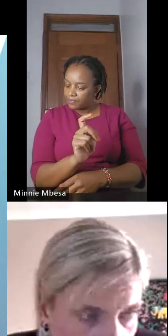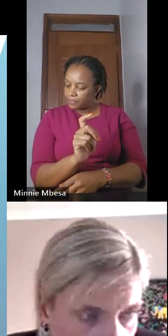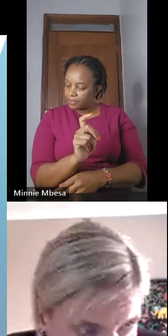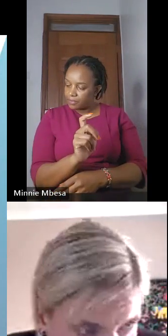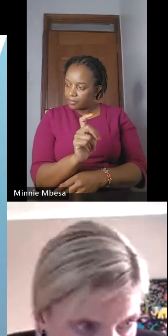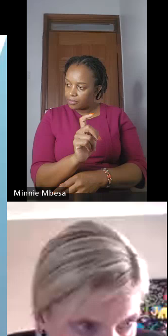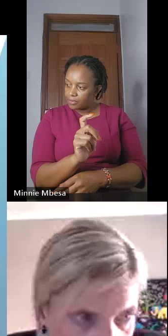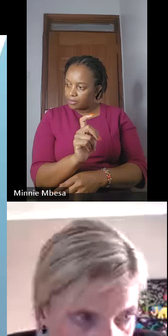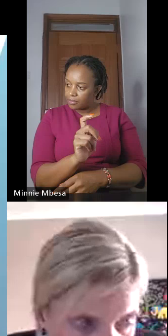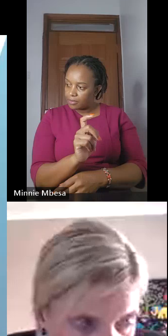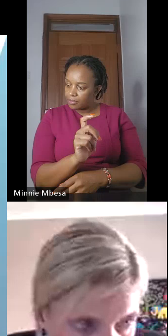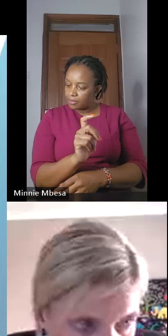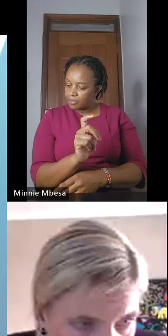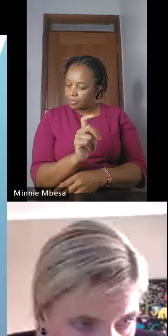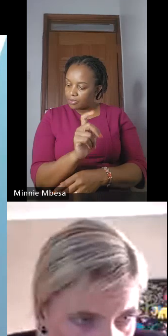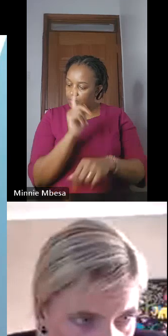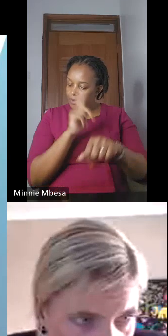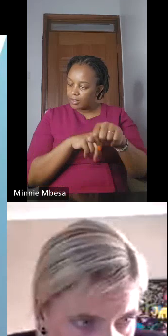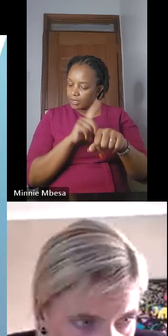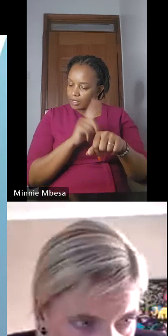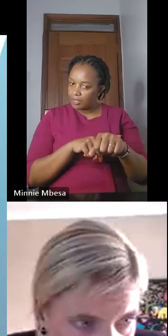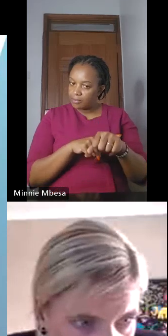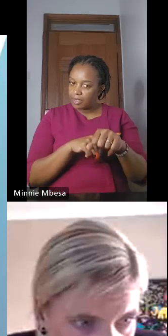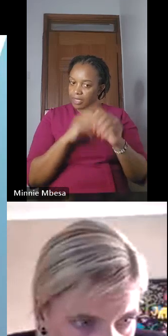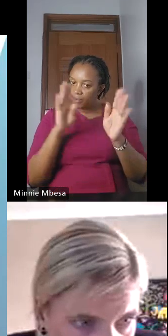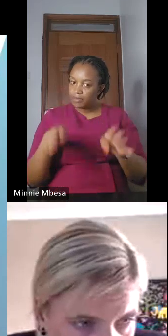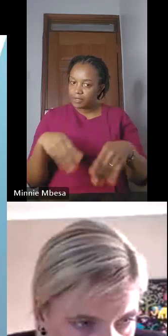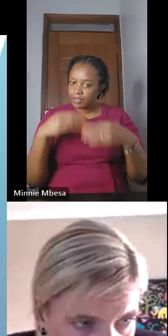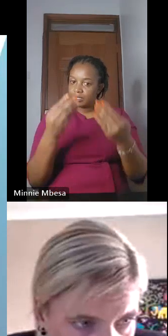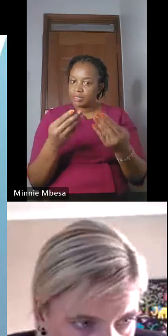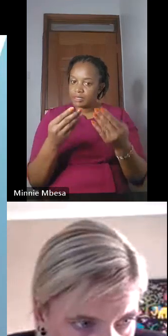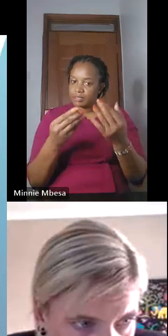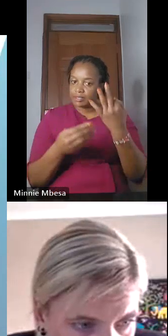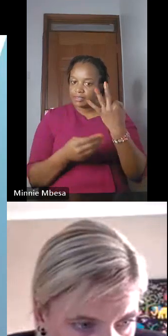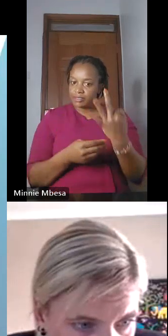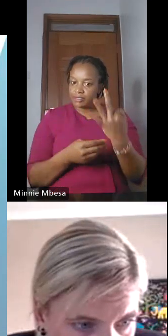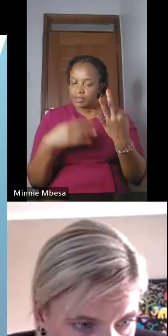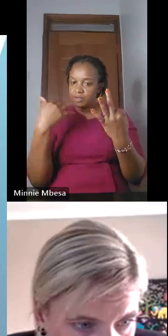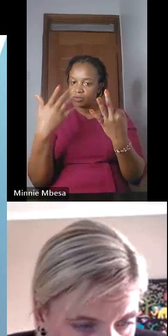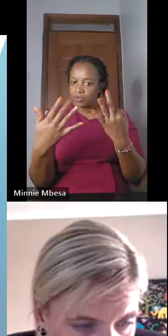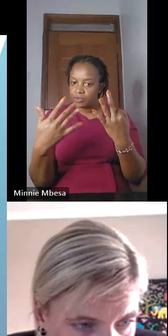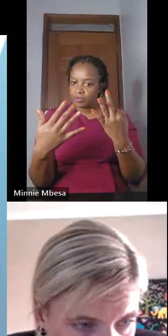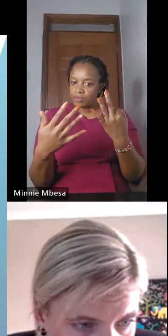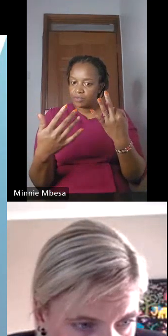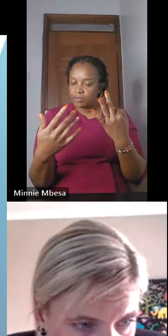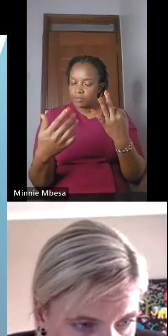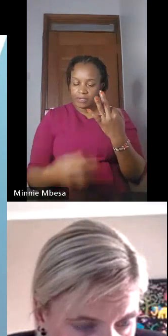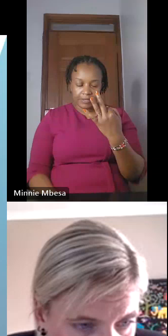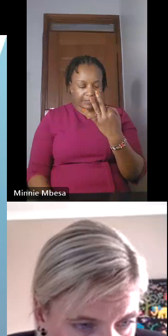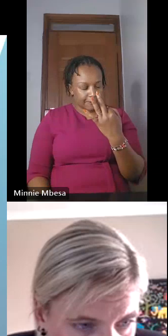the document for referee, to type is a bit difficult. Is it that I'll print it out